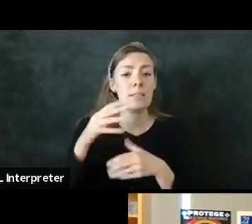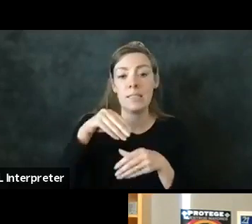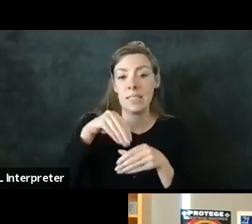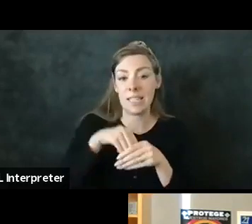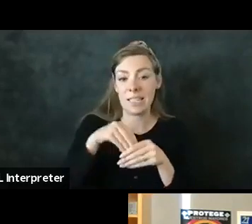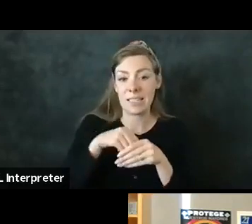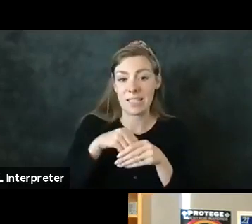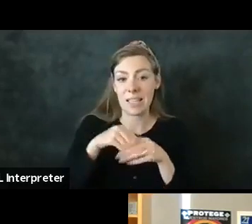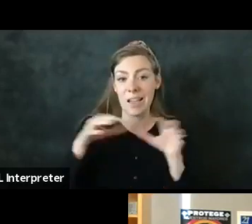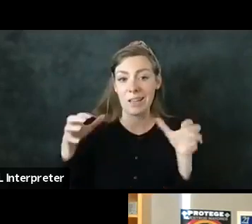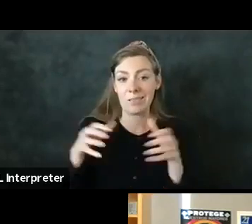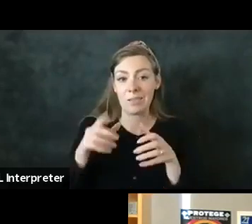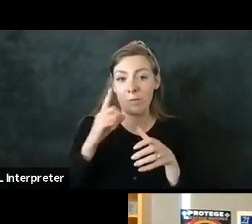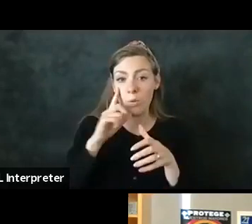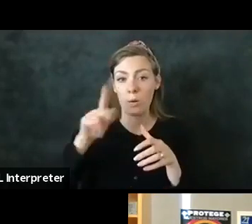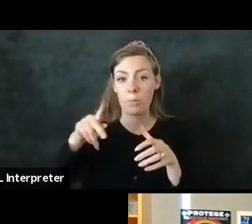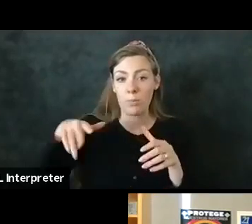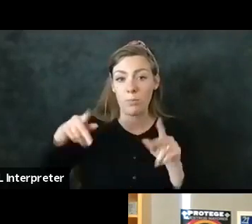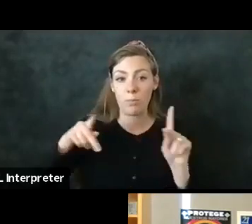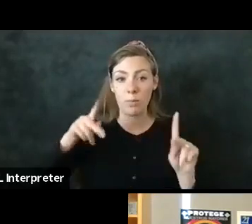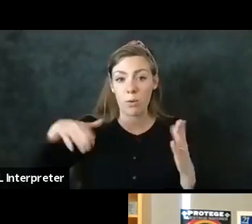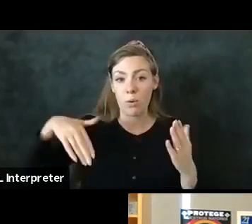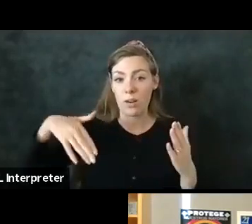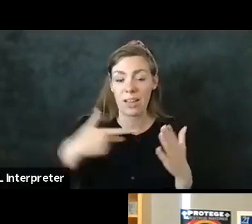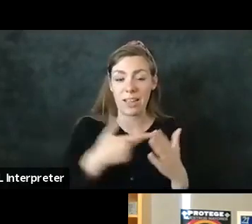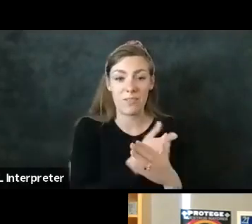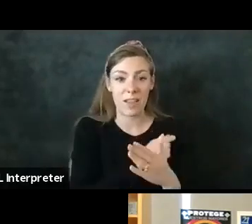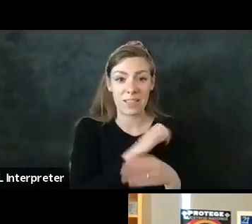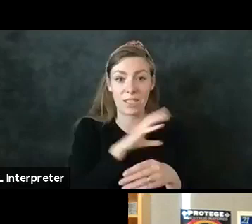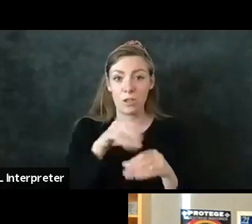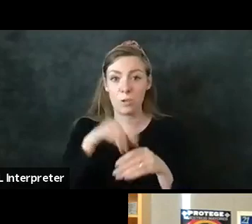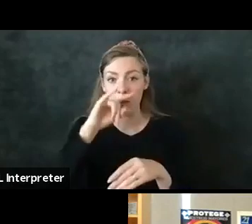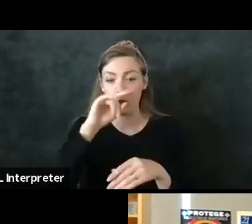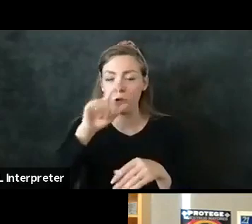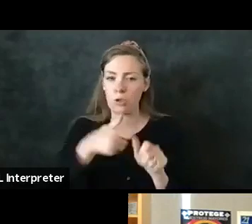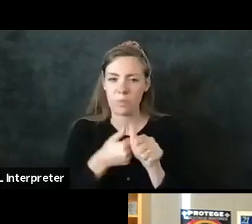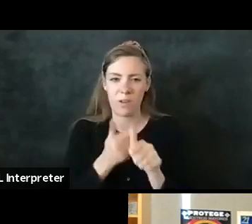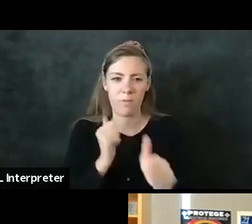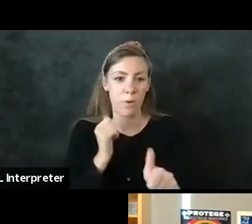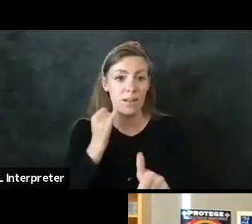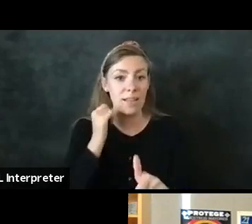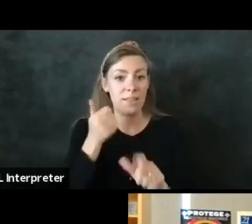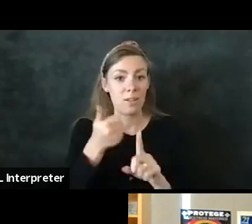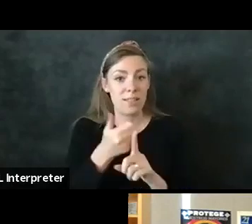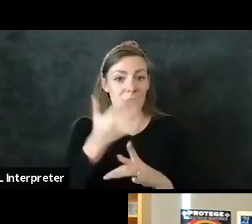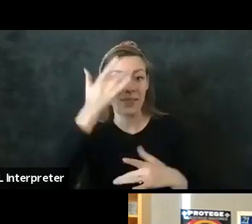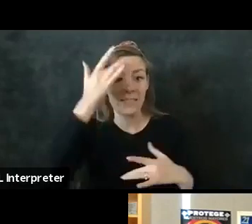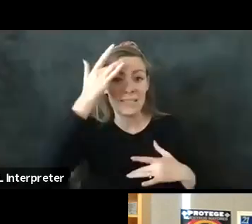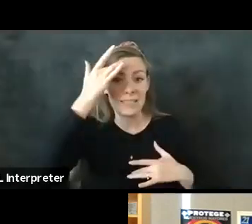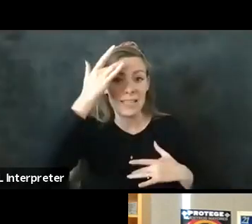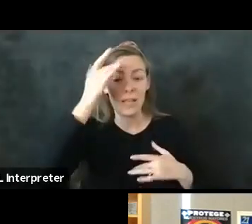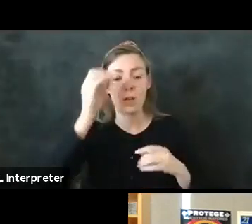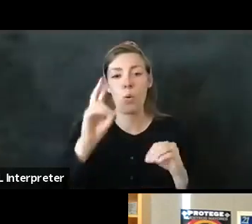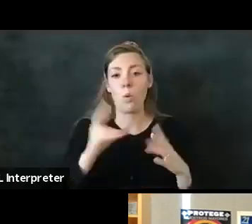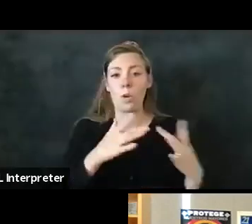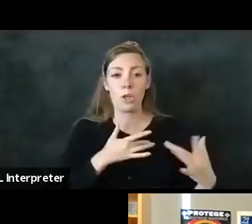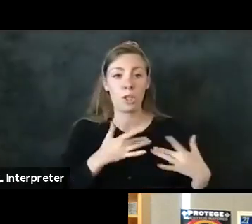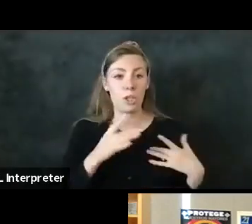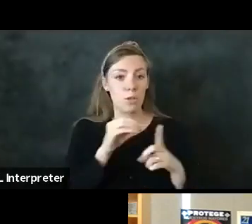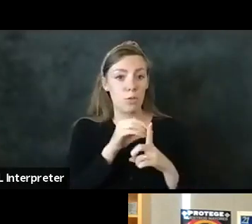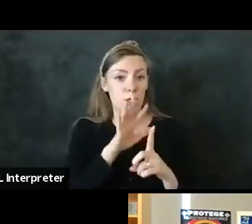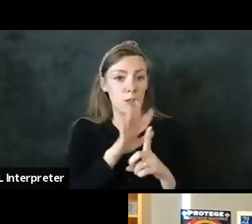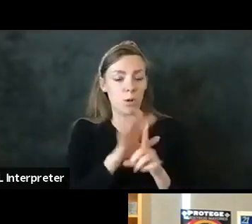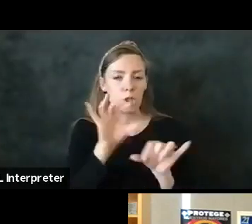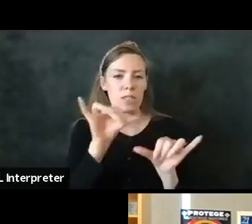of unvaccinated people, including children, should be avoided. If you're sick or concerned that you've been exposed to COVID, stay